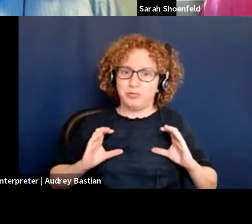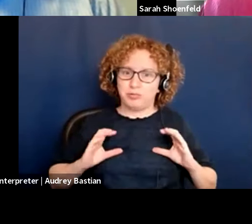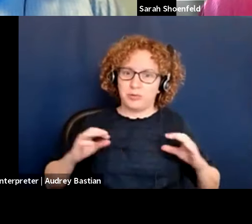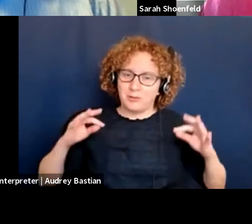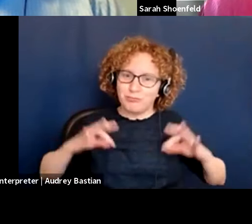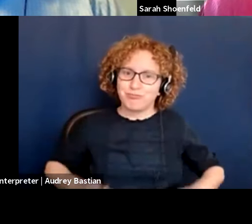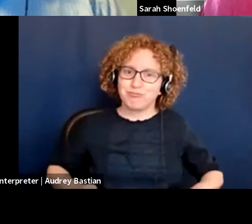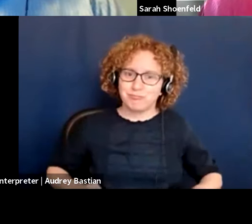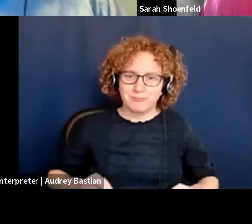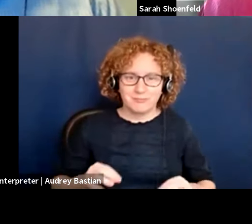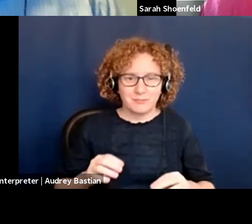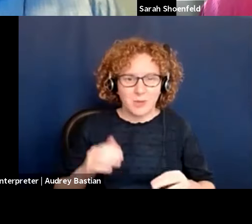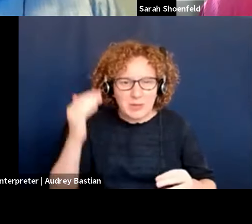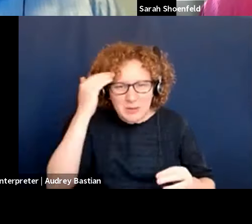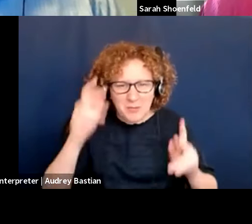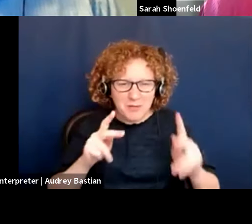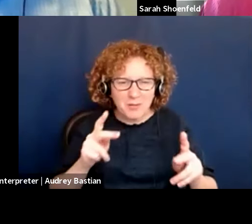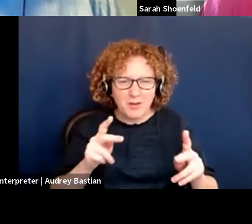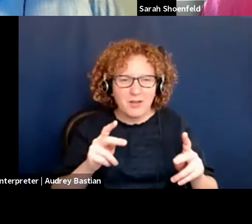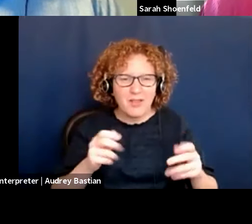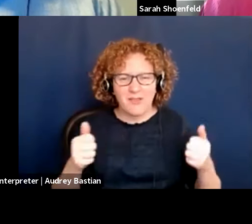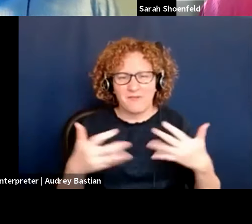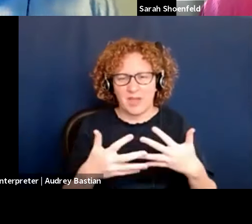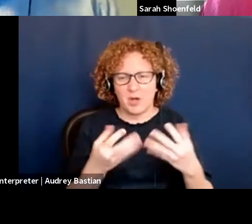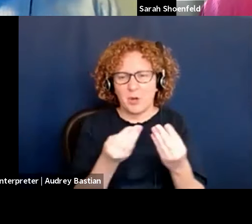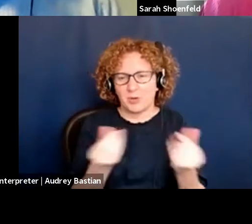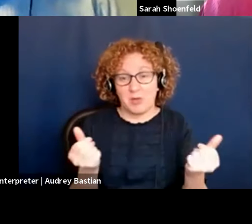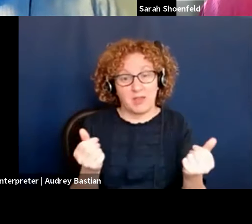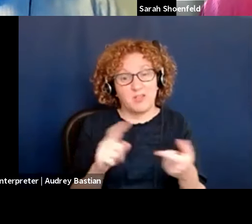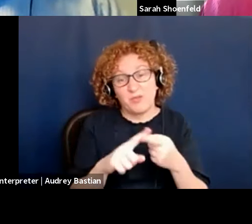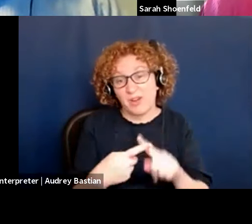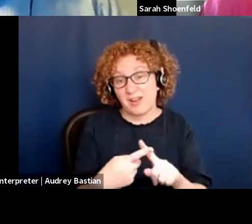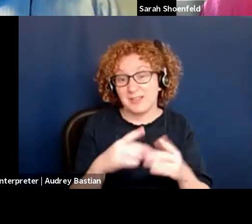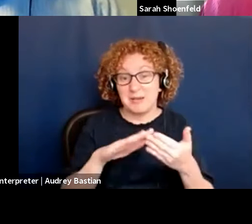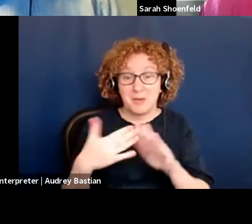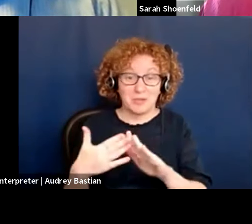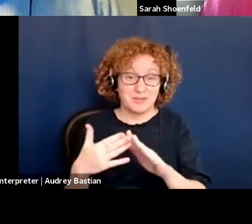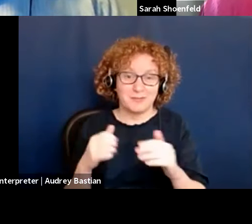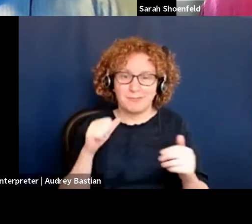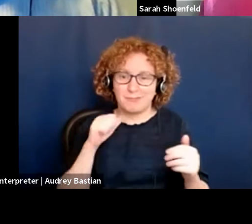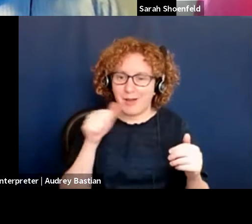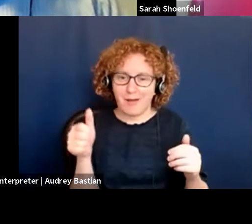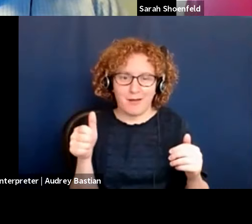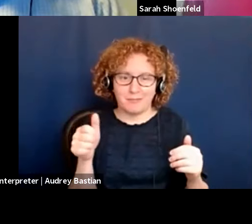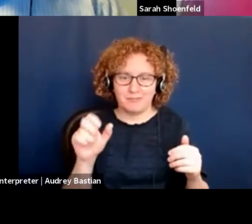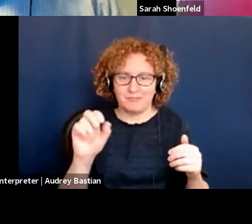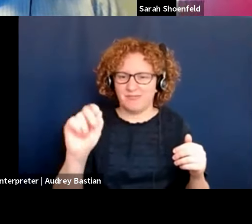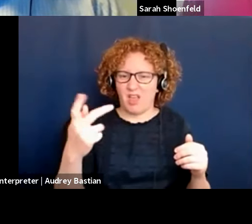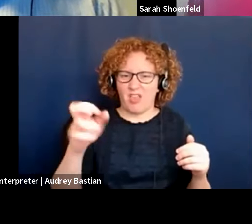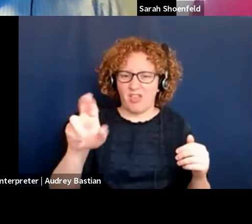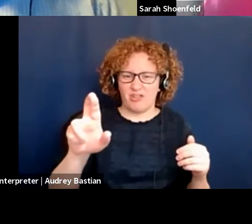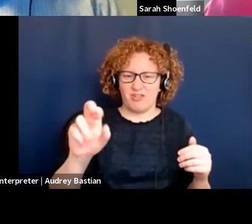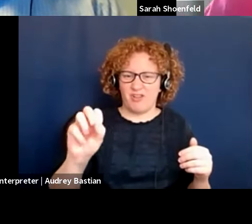when you get to know people. Yes. And they're just like other, they're just your friends or your neighbors. They're not other anymore.